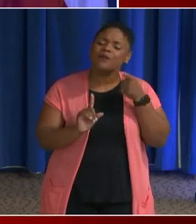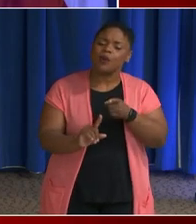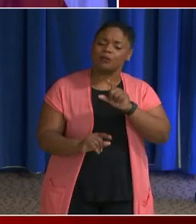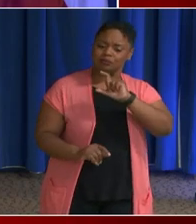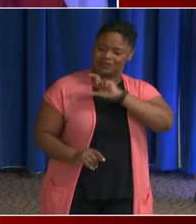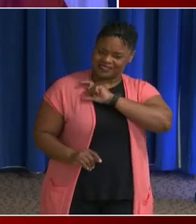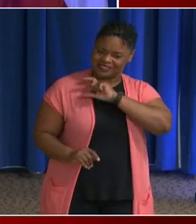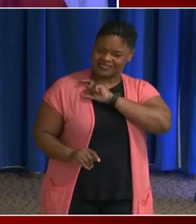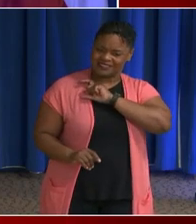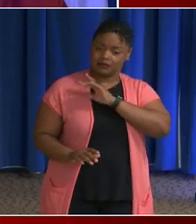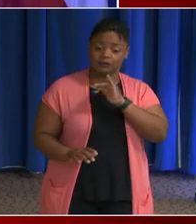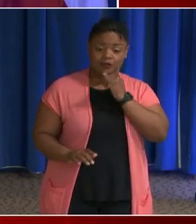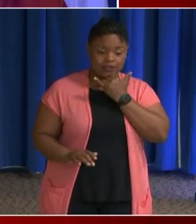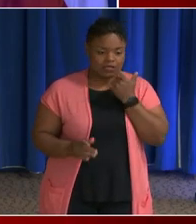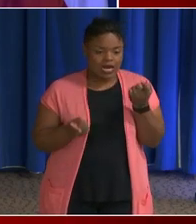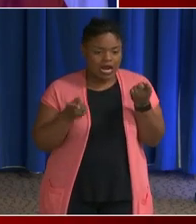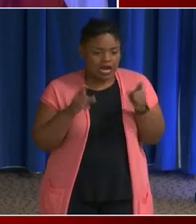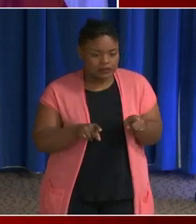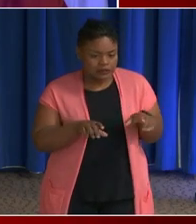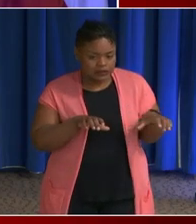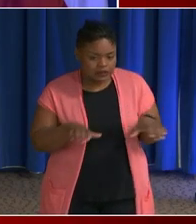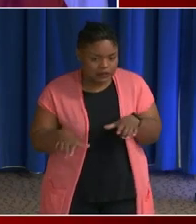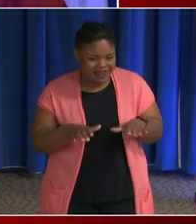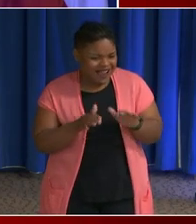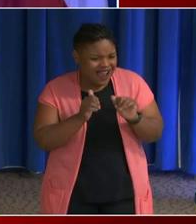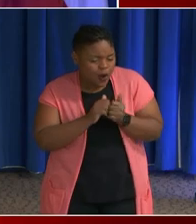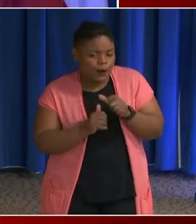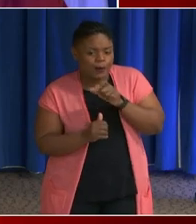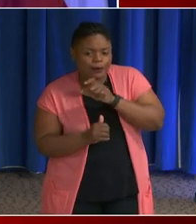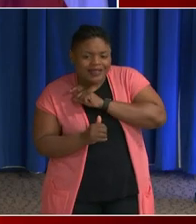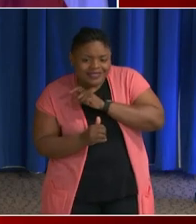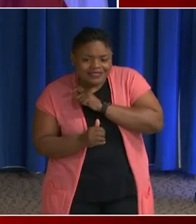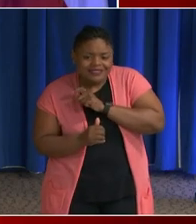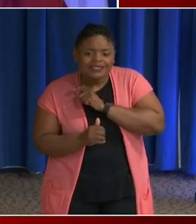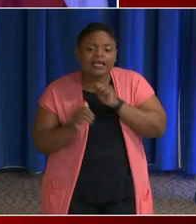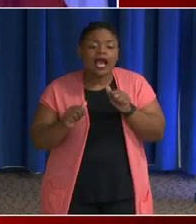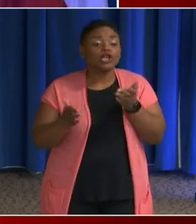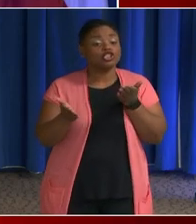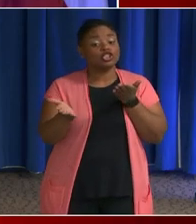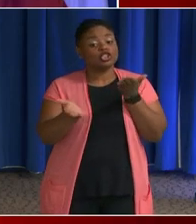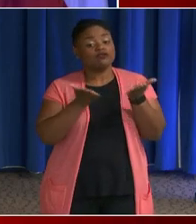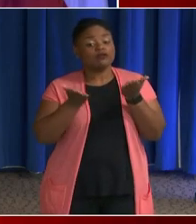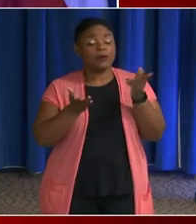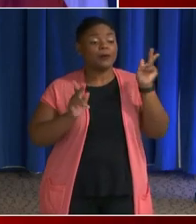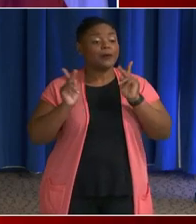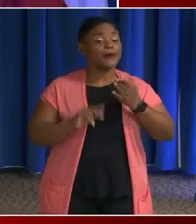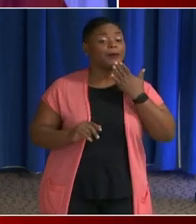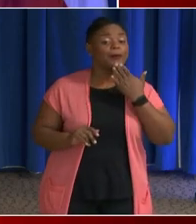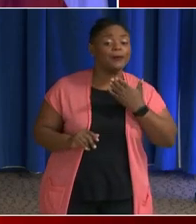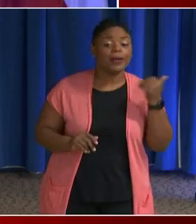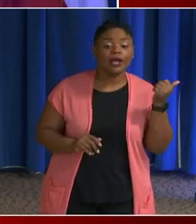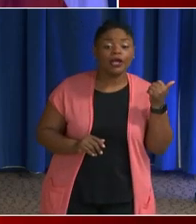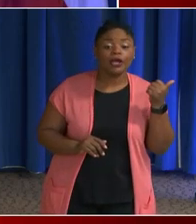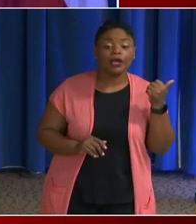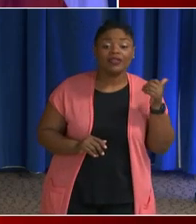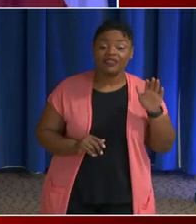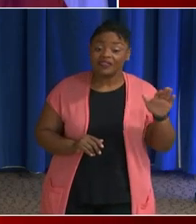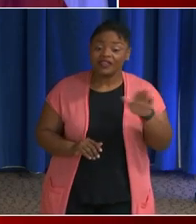police can be better at serving the citizens whom they're supposed to be serving and